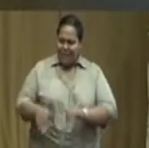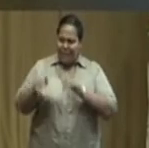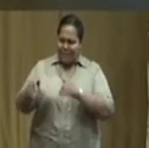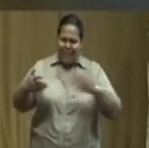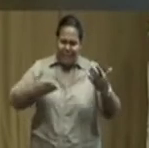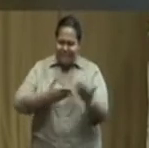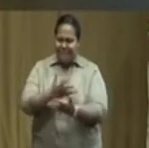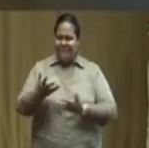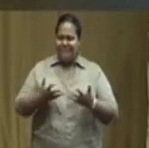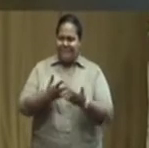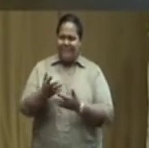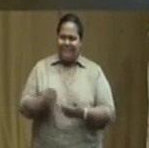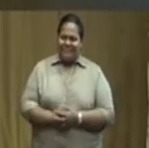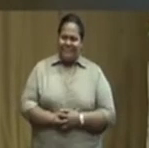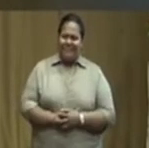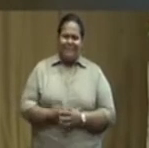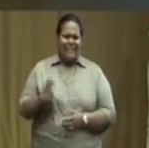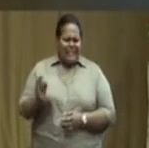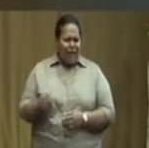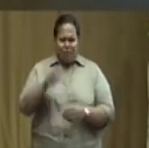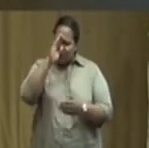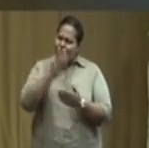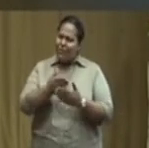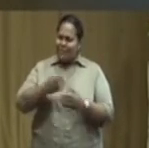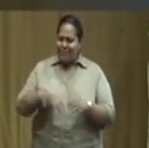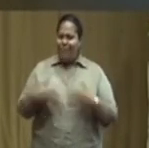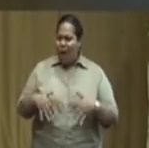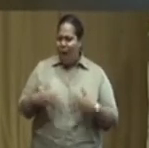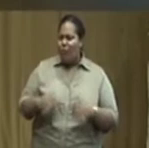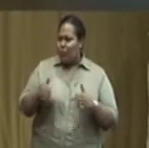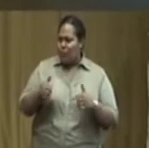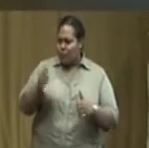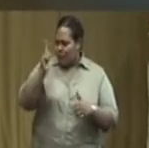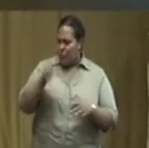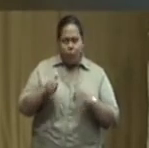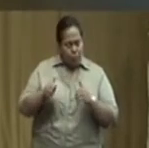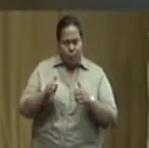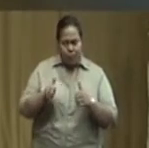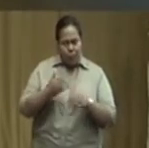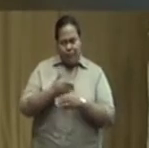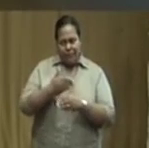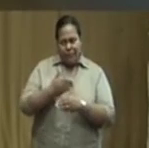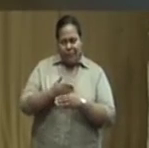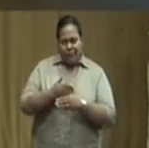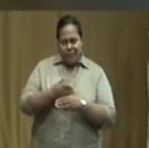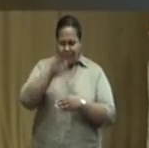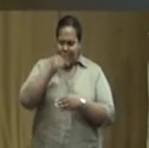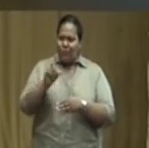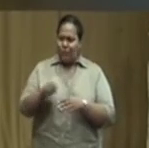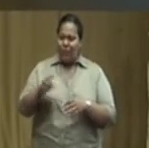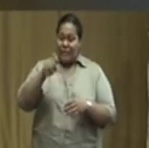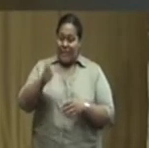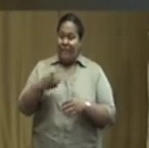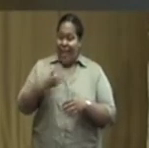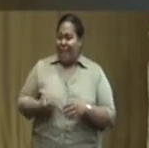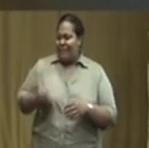have particularly praised the tutorial activities themselves. And the pass rates have gone up as well. I'm embarrassed to say how